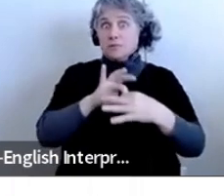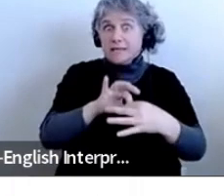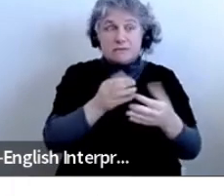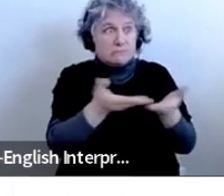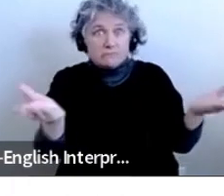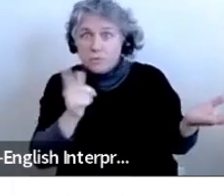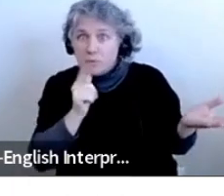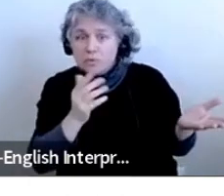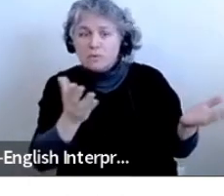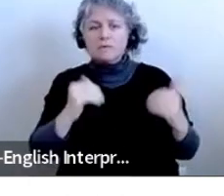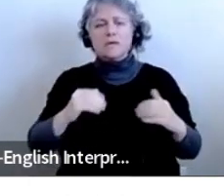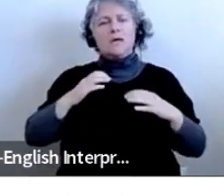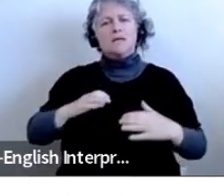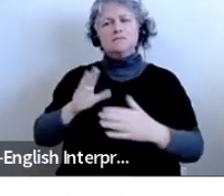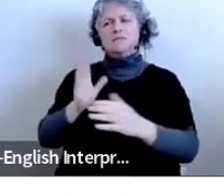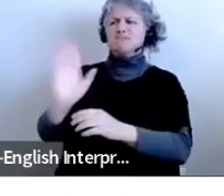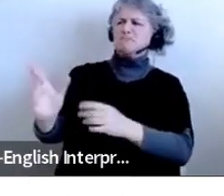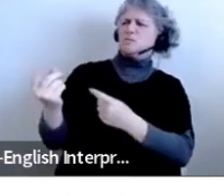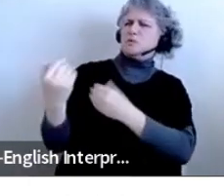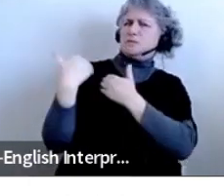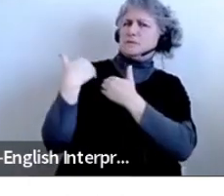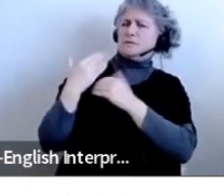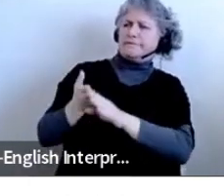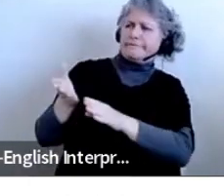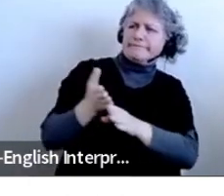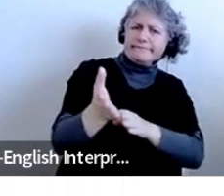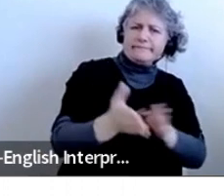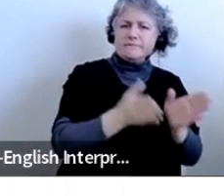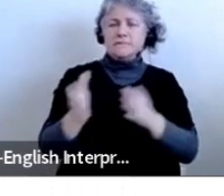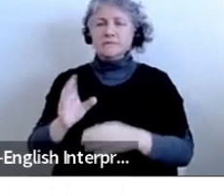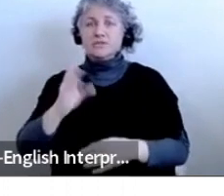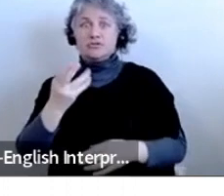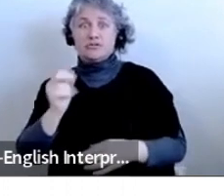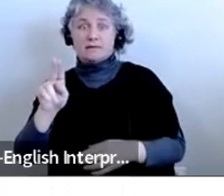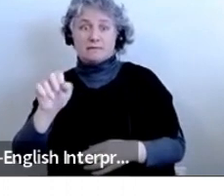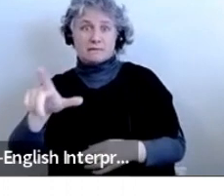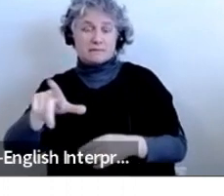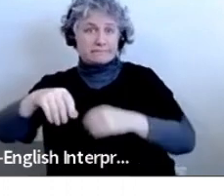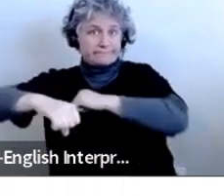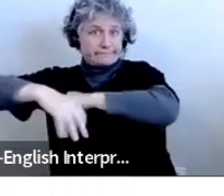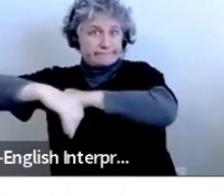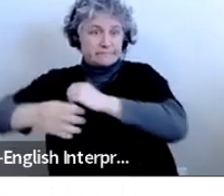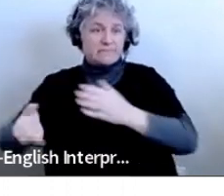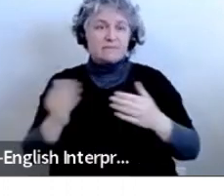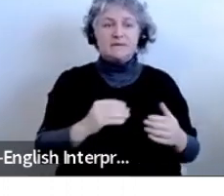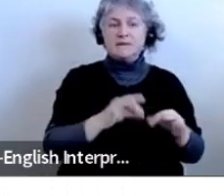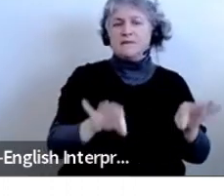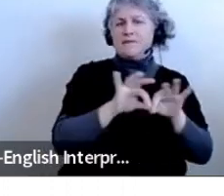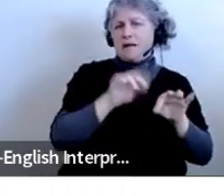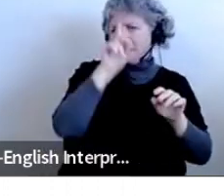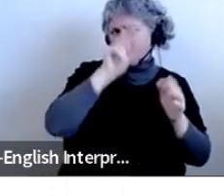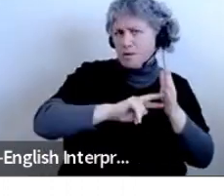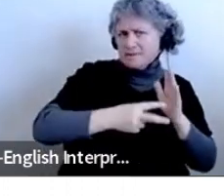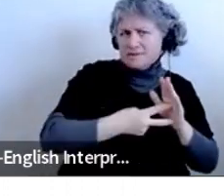relationships, customer segments and channels, and your value propositions, your cost structure, and your revenue